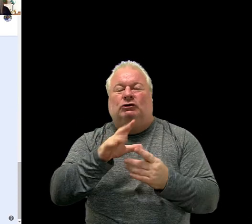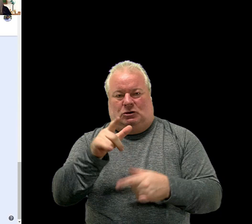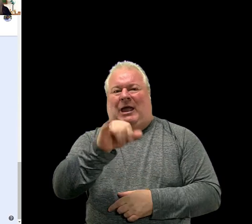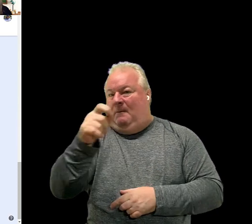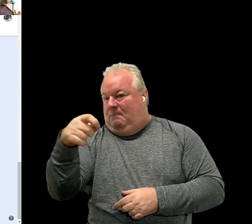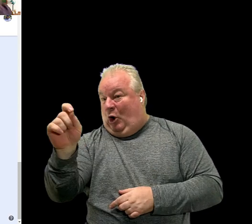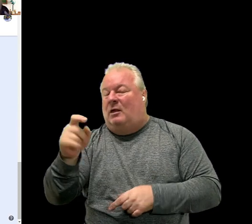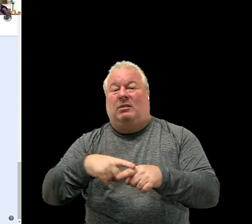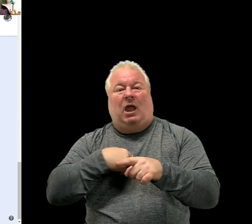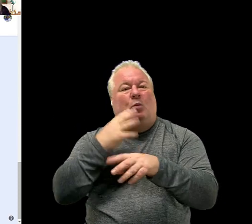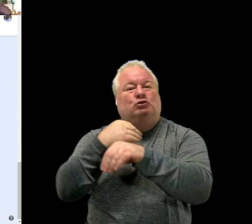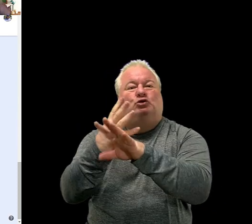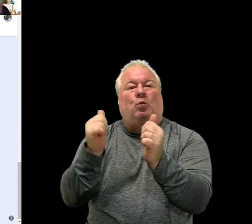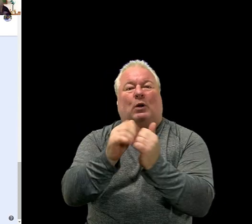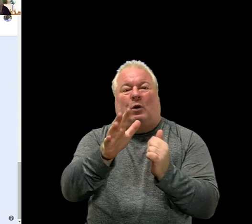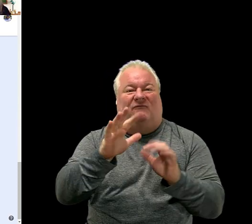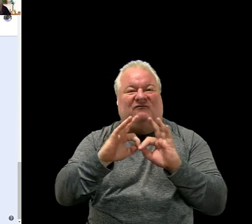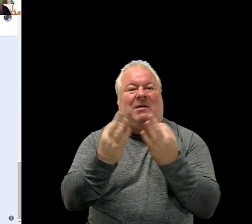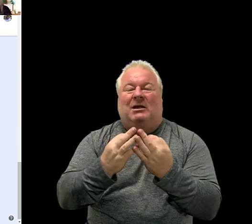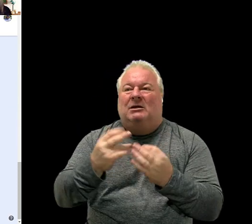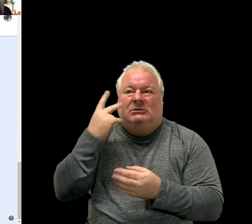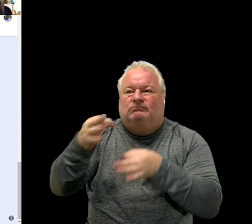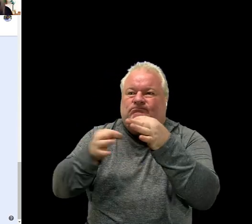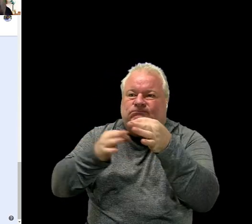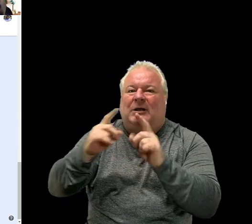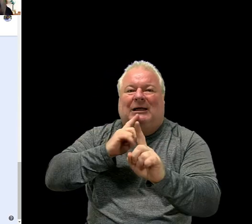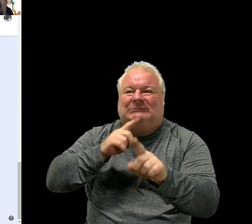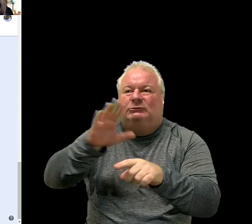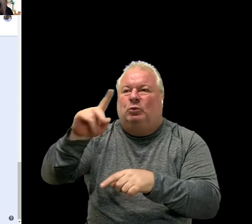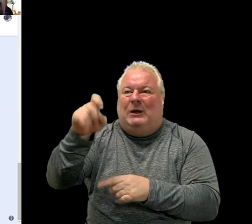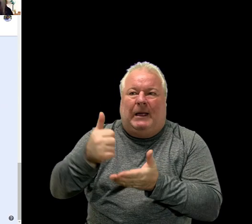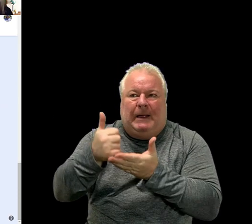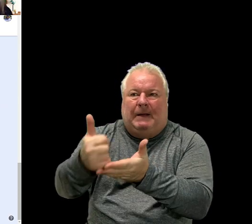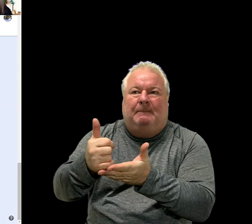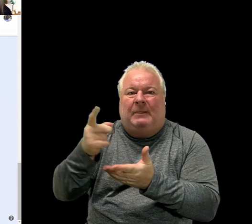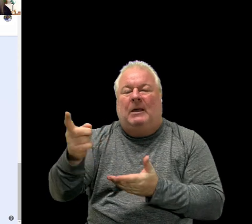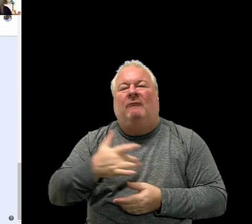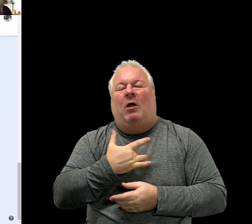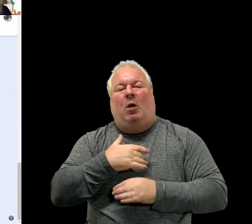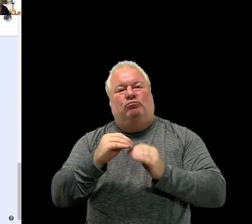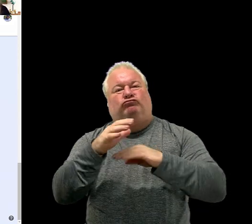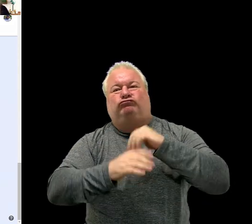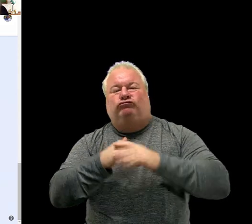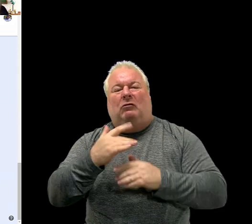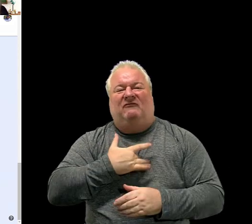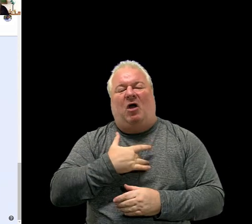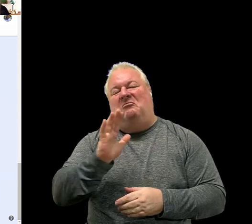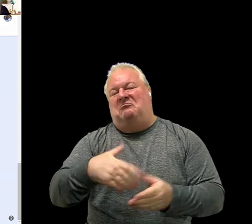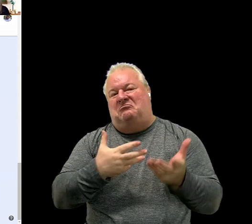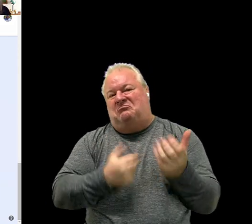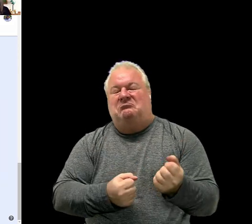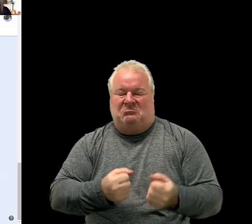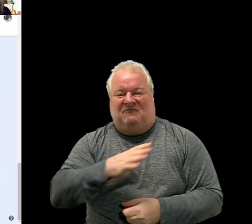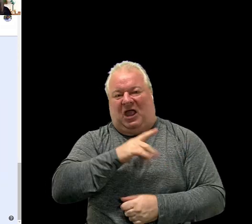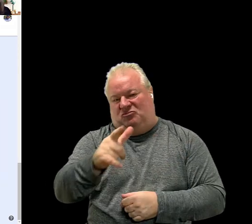Zoom meeting. We can talk about it and see if I can help your parents feel better or feel comfortable allowing